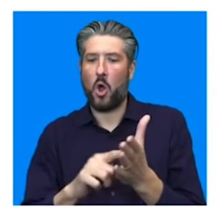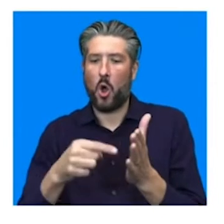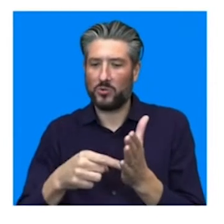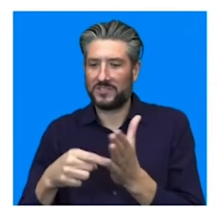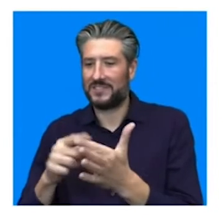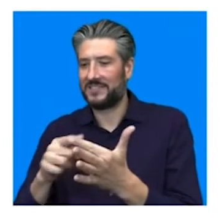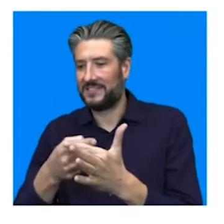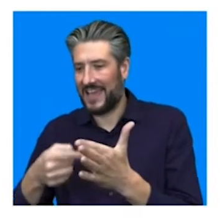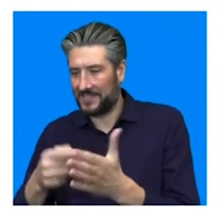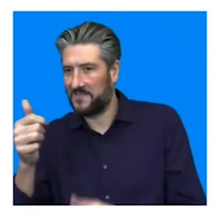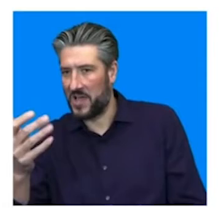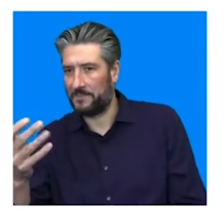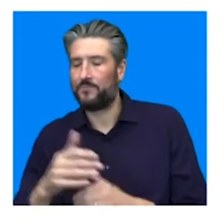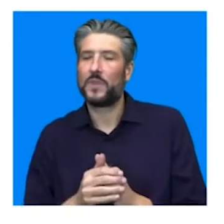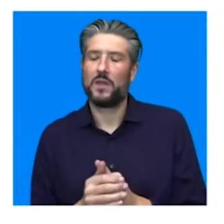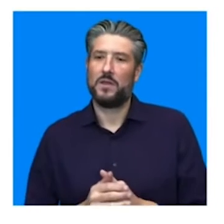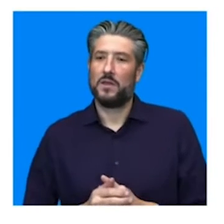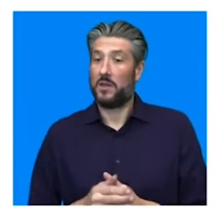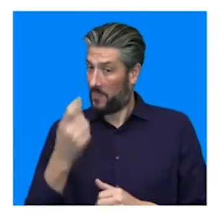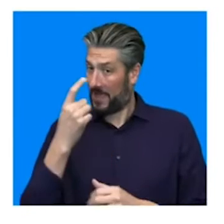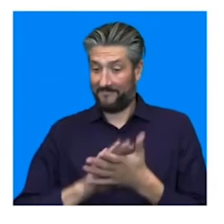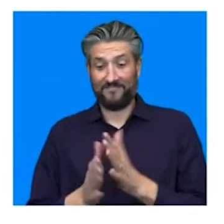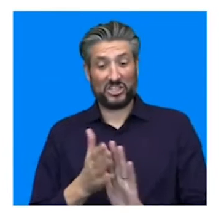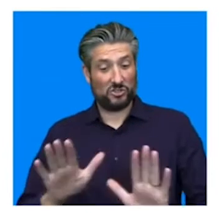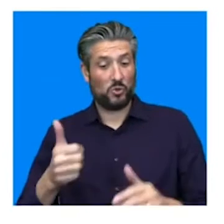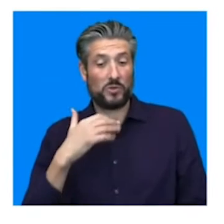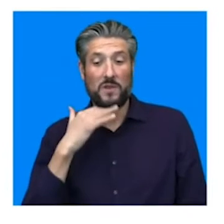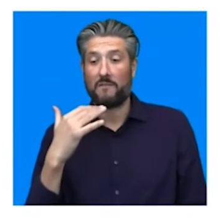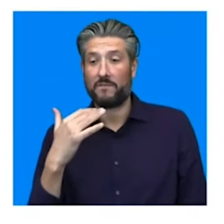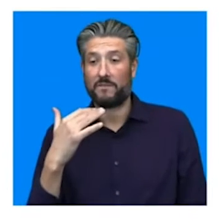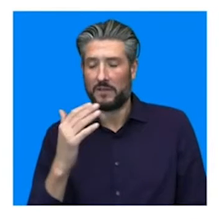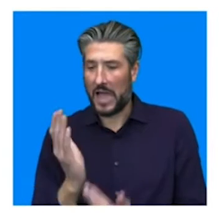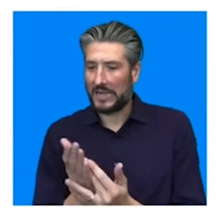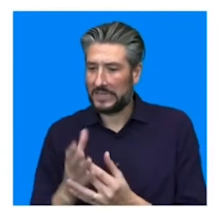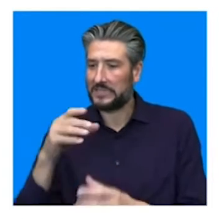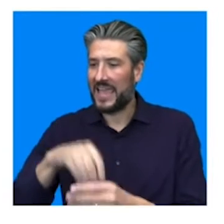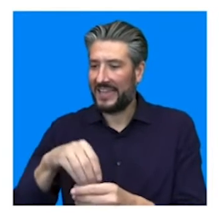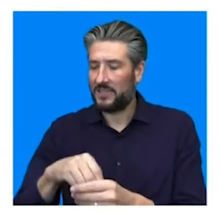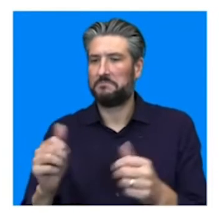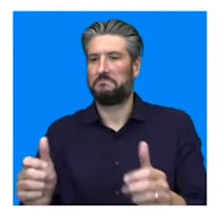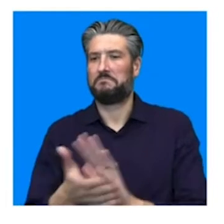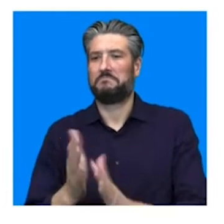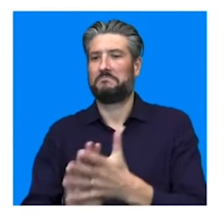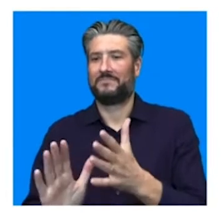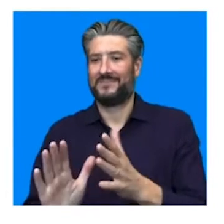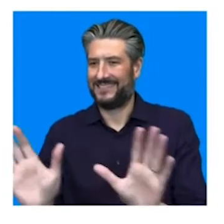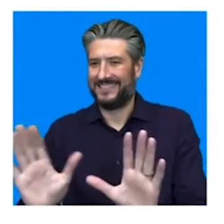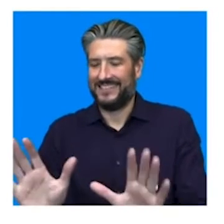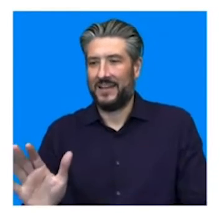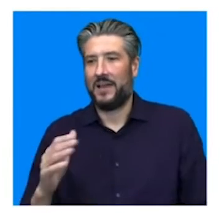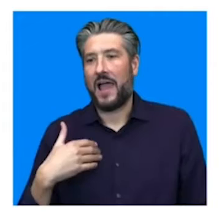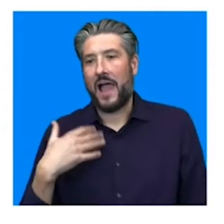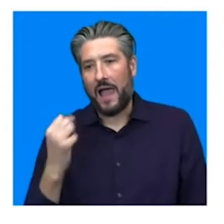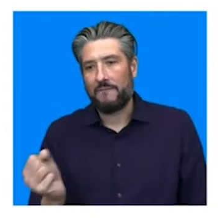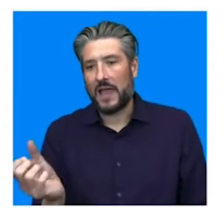map. And then they think, well, I'm kind of done. I can see it. I've done the accessibility features, so we're good. But there's a sort of gap in the